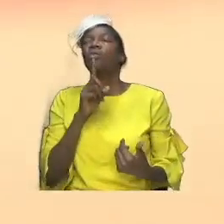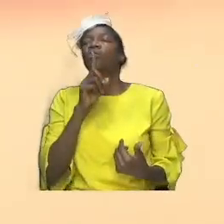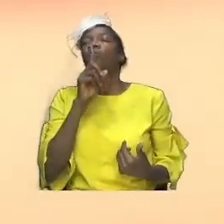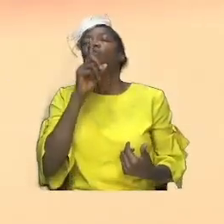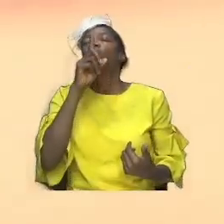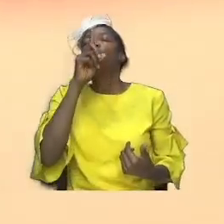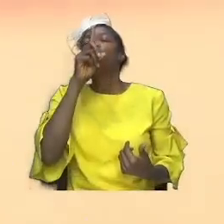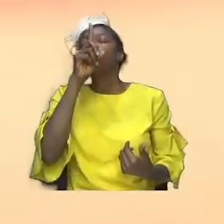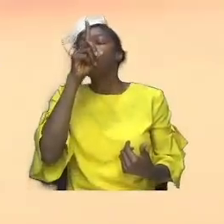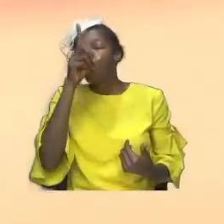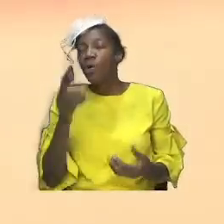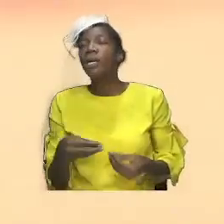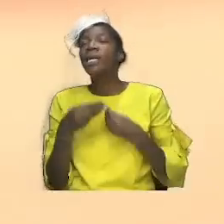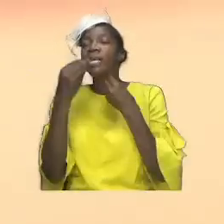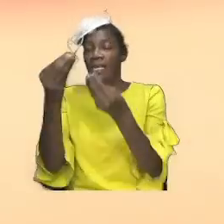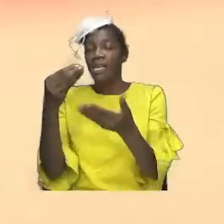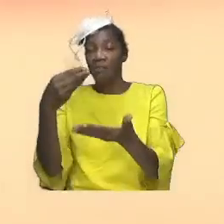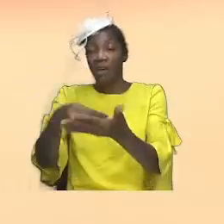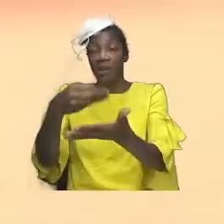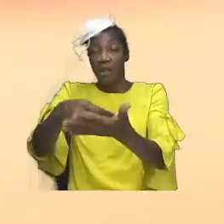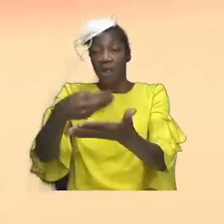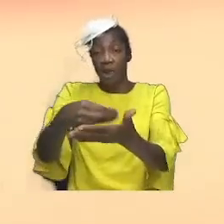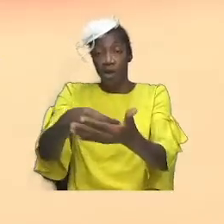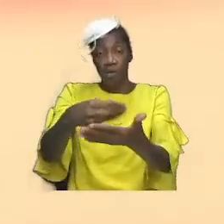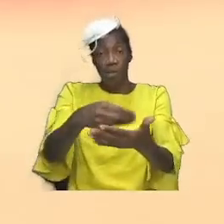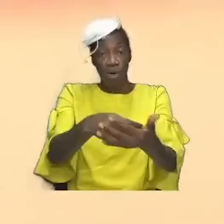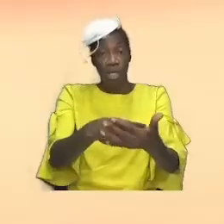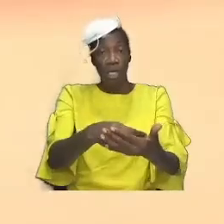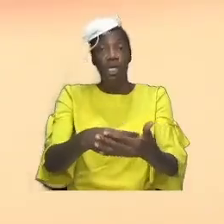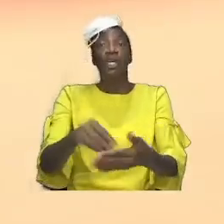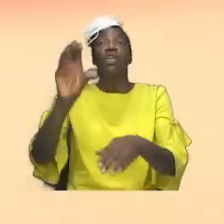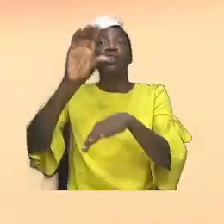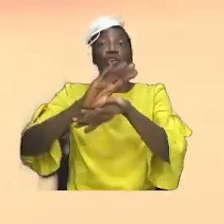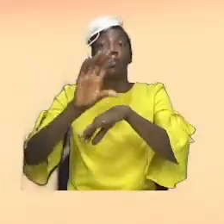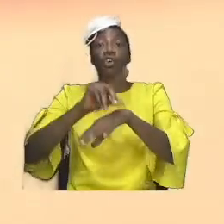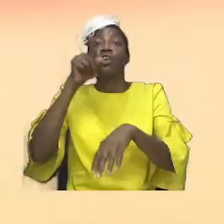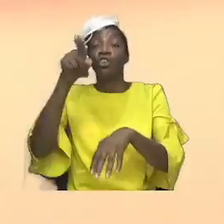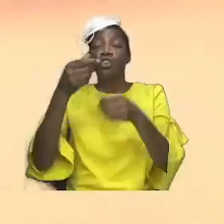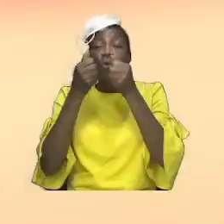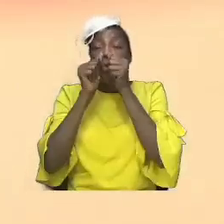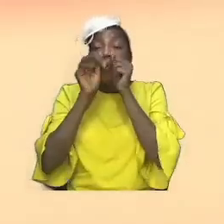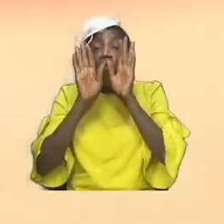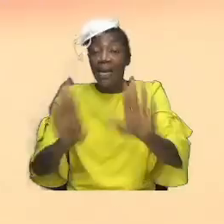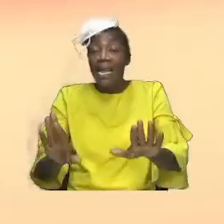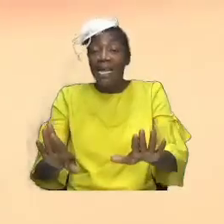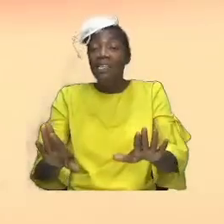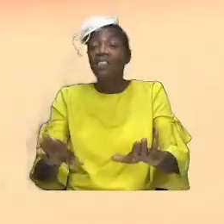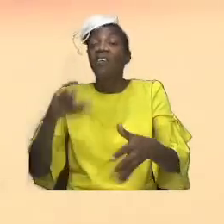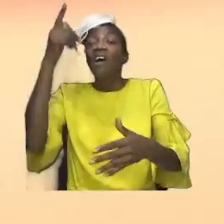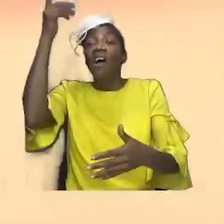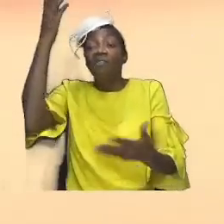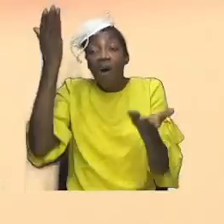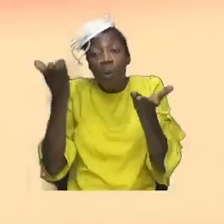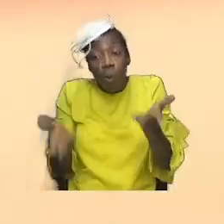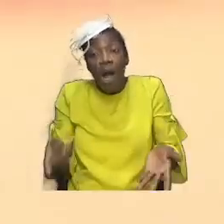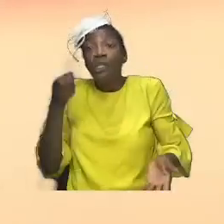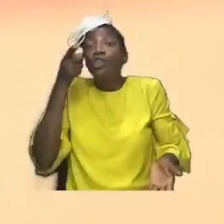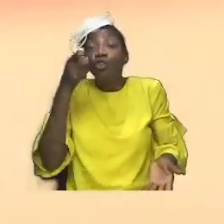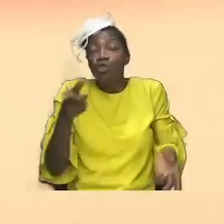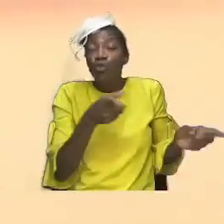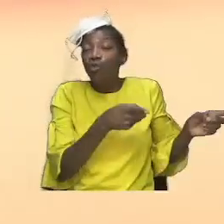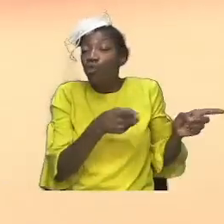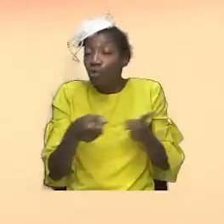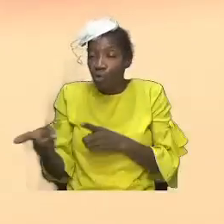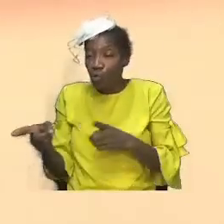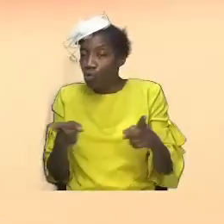up your treasure to the work of the ministry, you will be blessed for what you do. And so you be very careful of